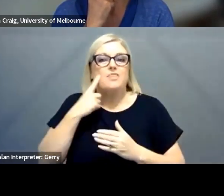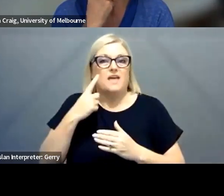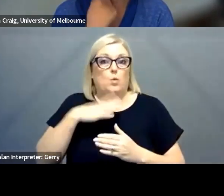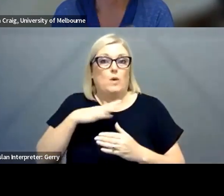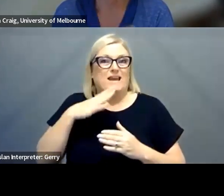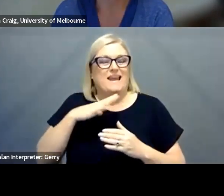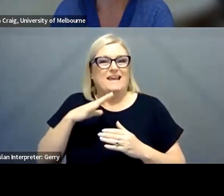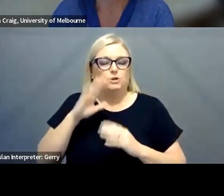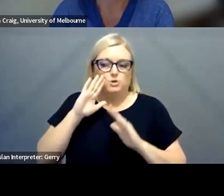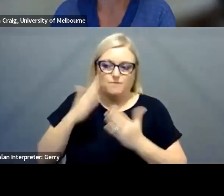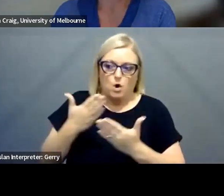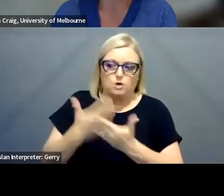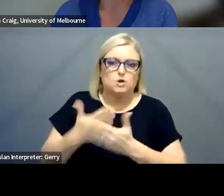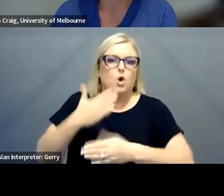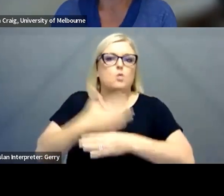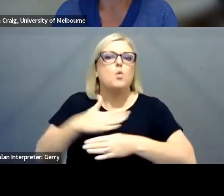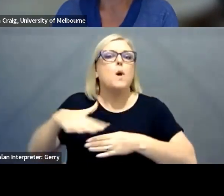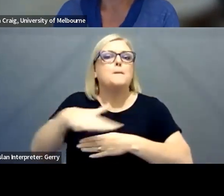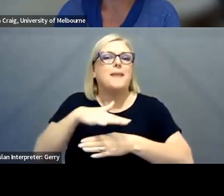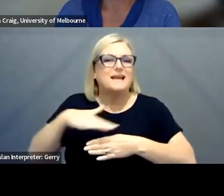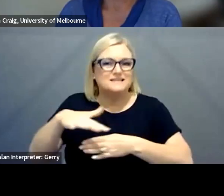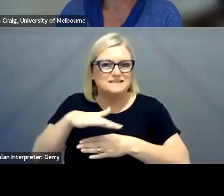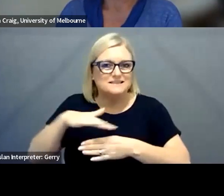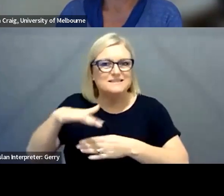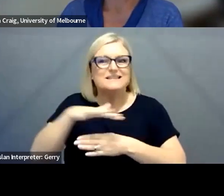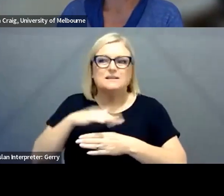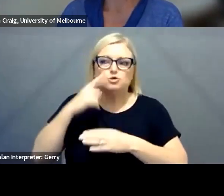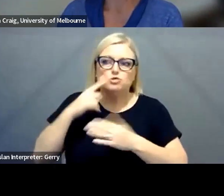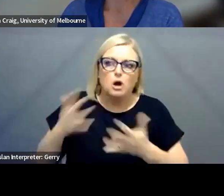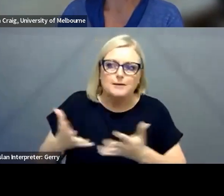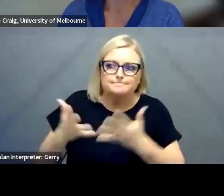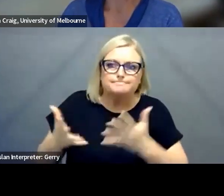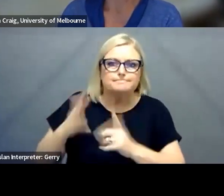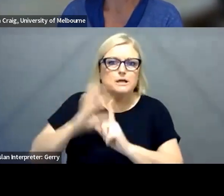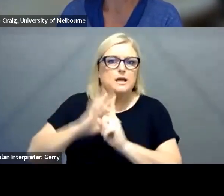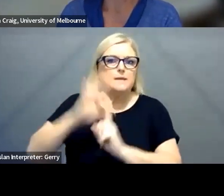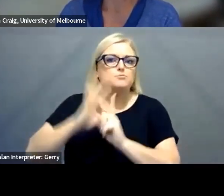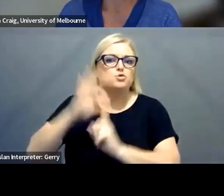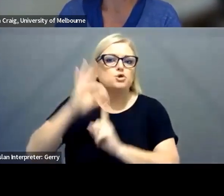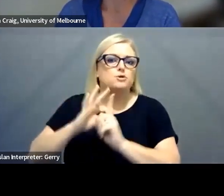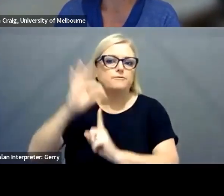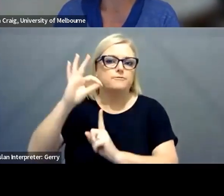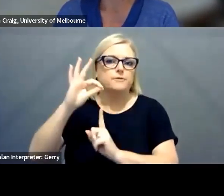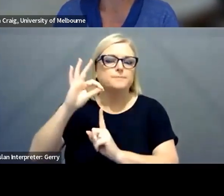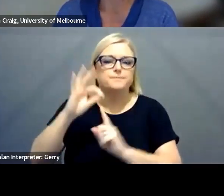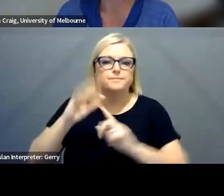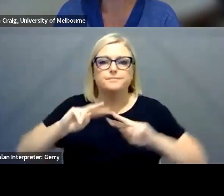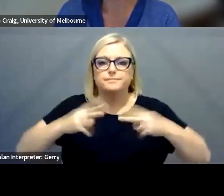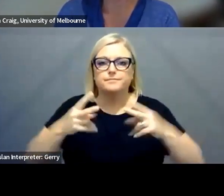and an exciting development that we should make the most of.